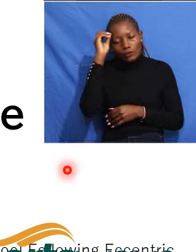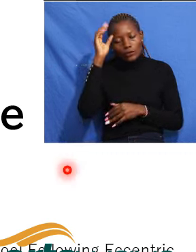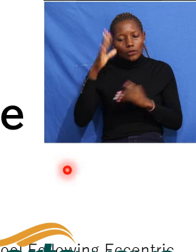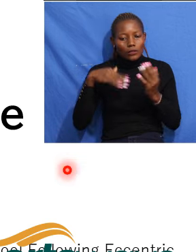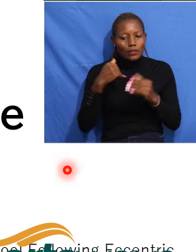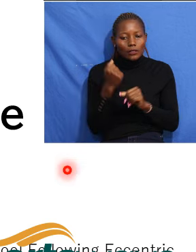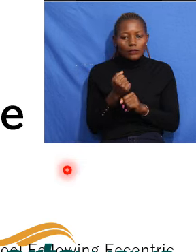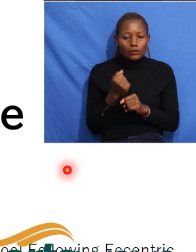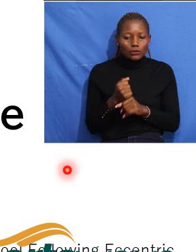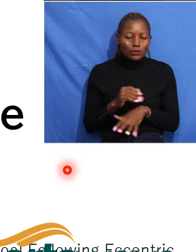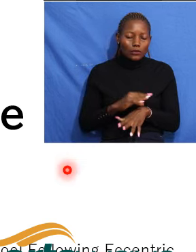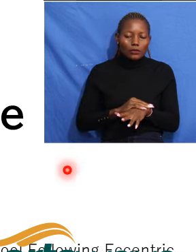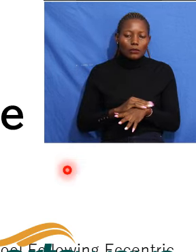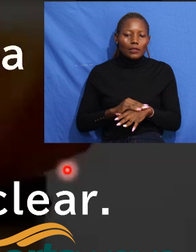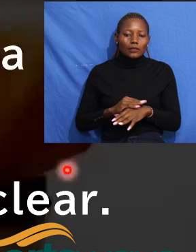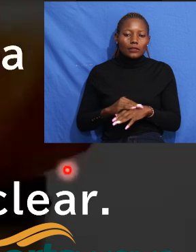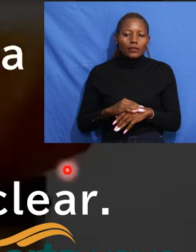massage.